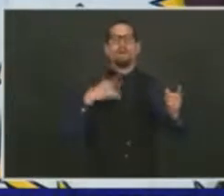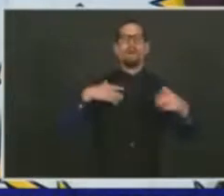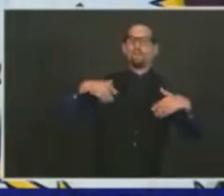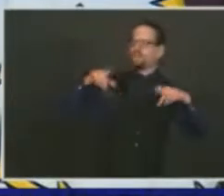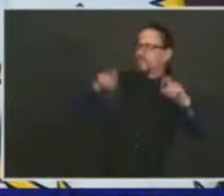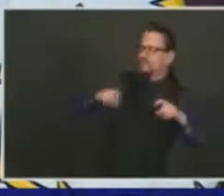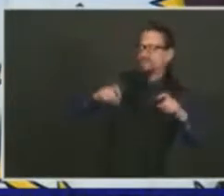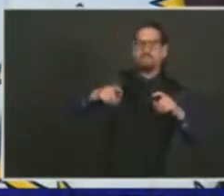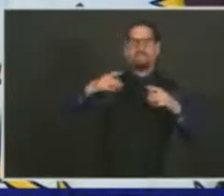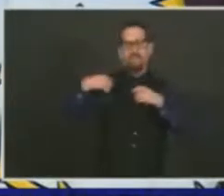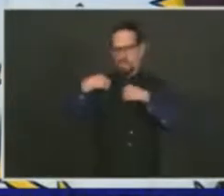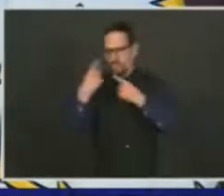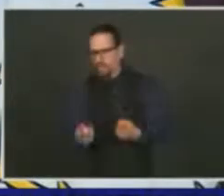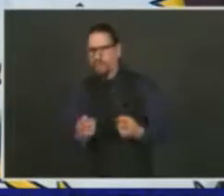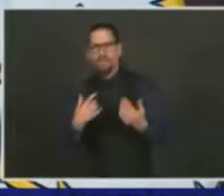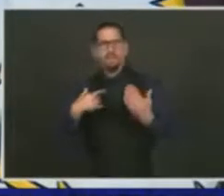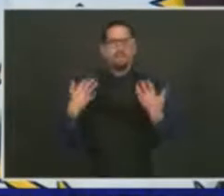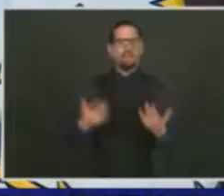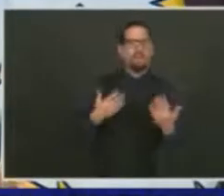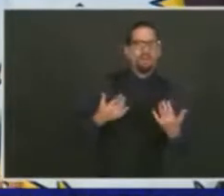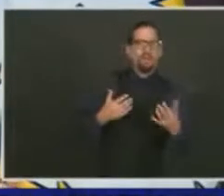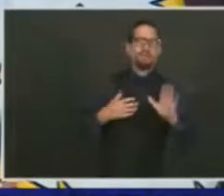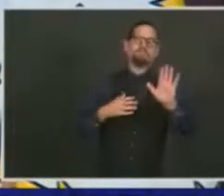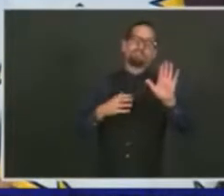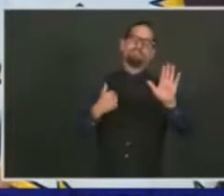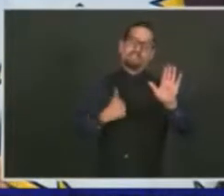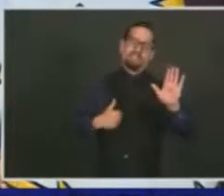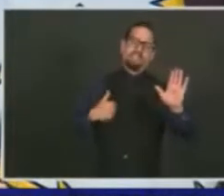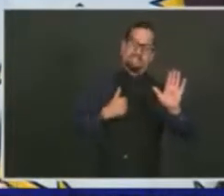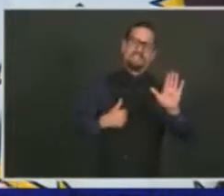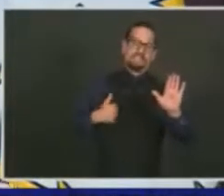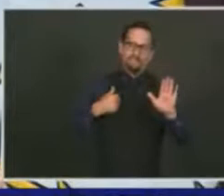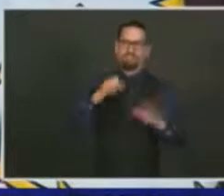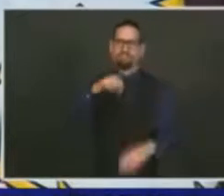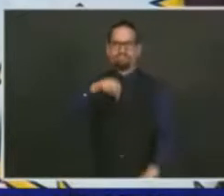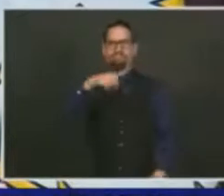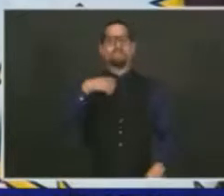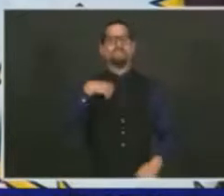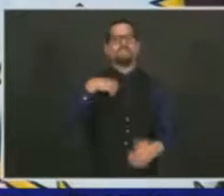now about some actions that we're taking to make it better.